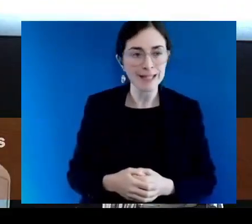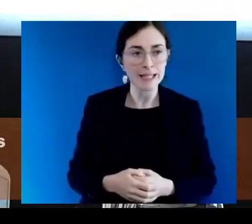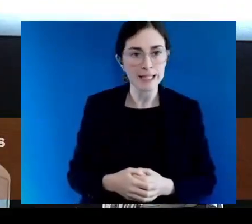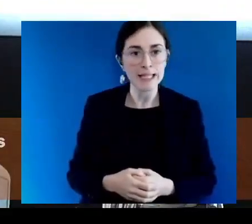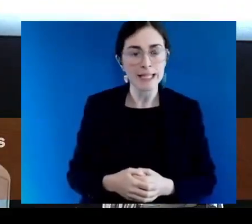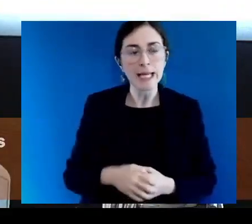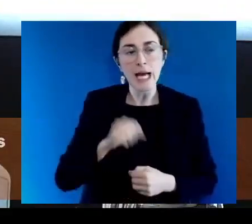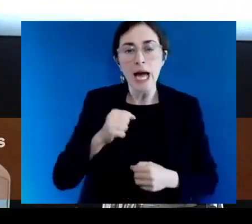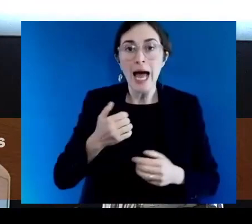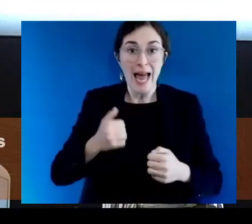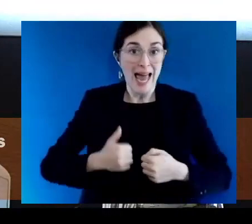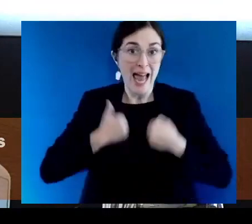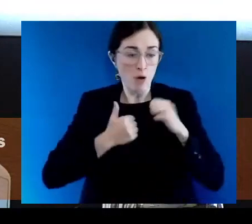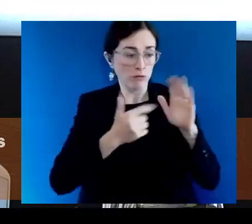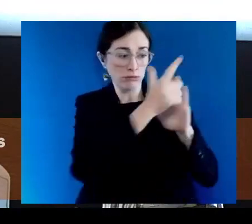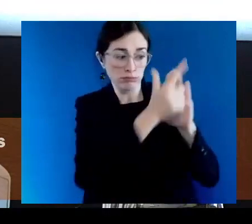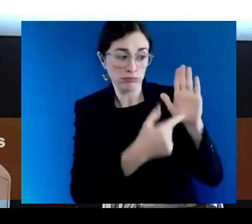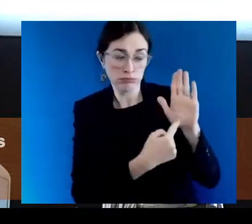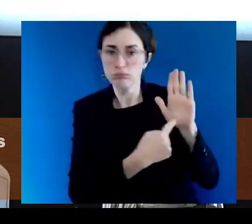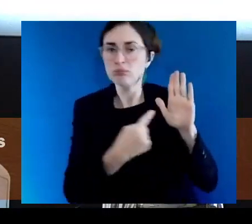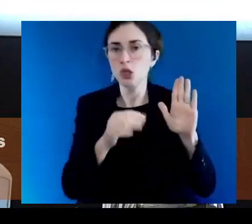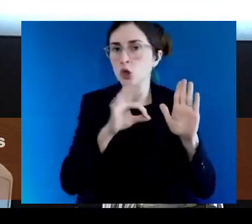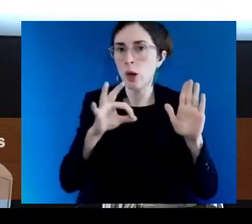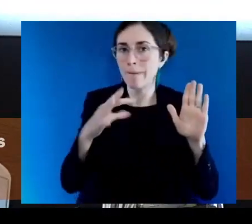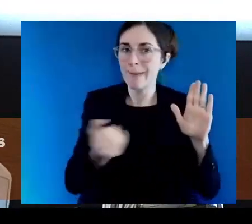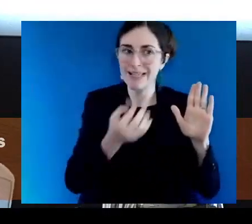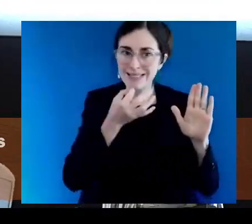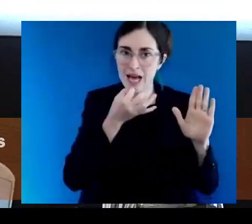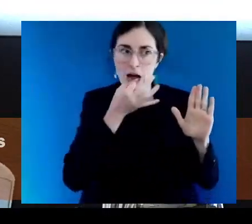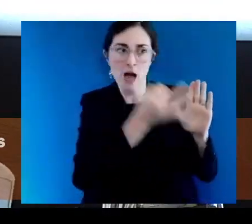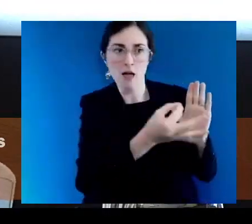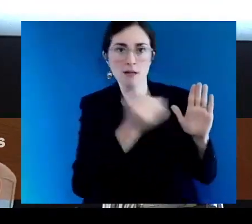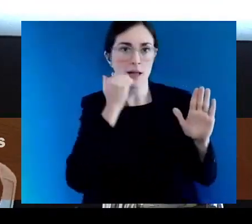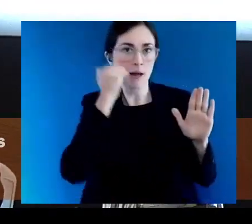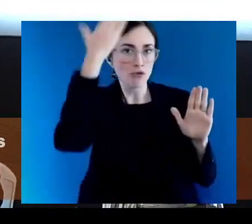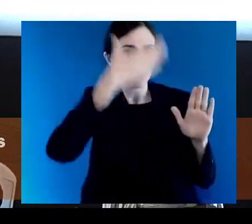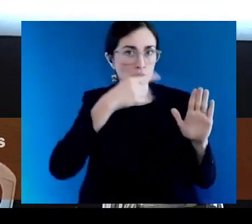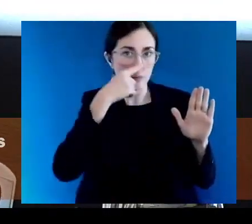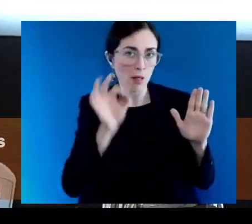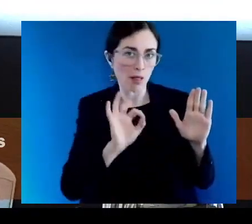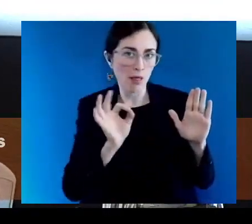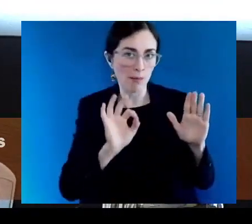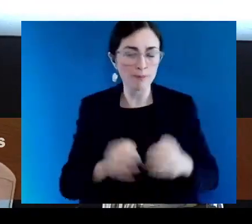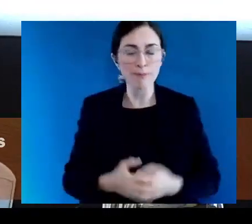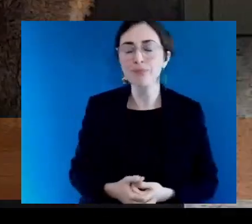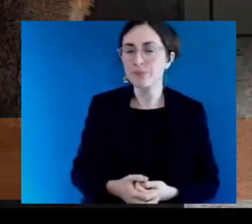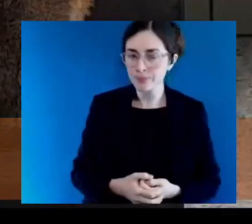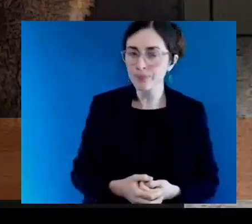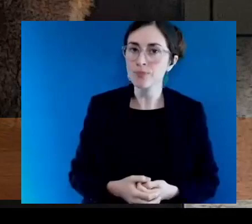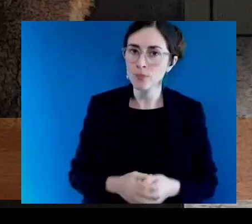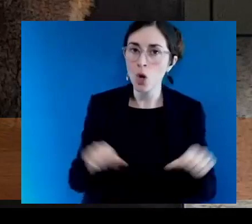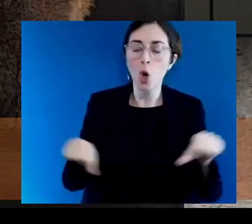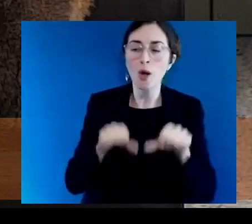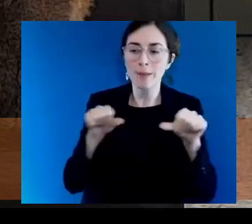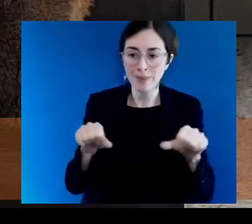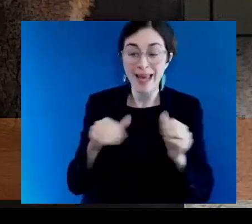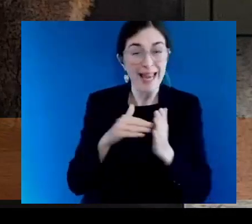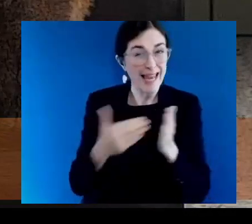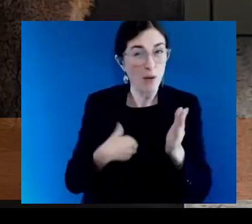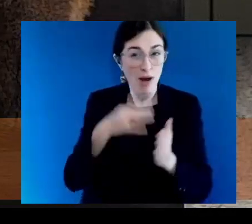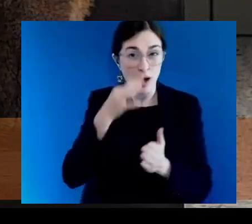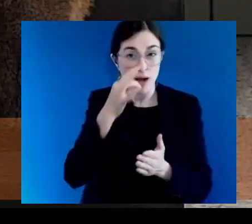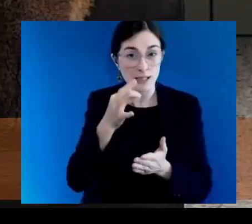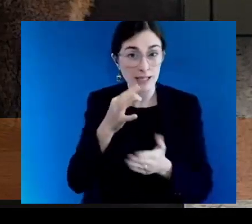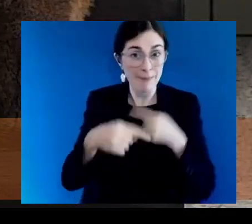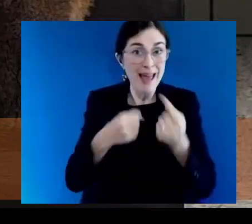regulatory system that we have, that's correct, not required by those. Just want to come to some numbers in terms of volume of production